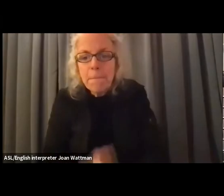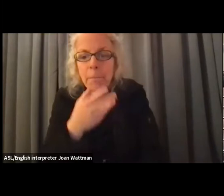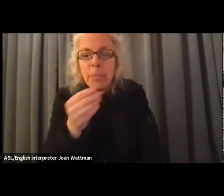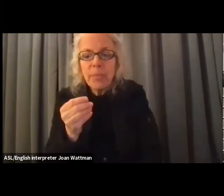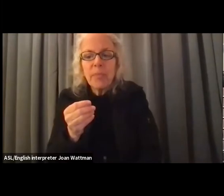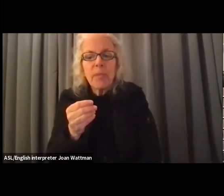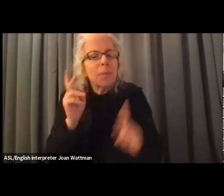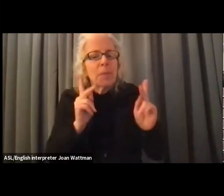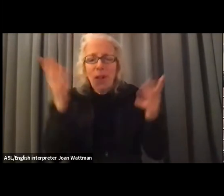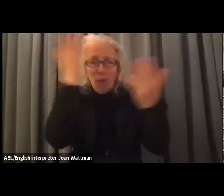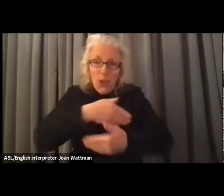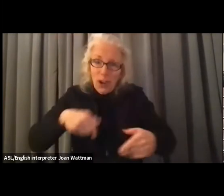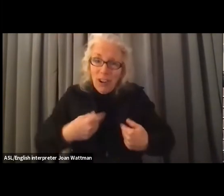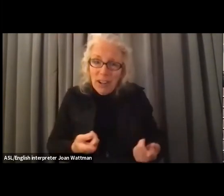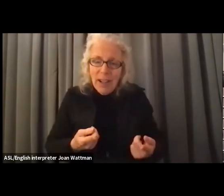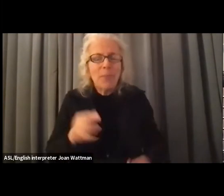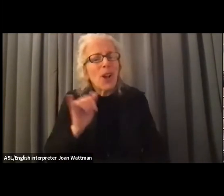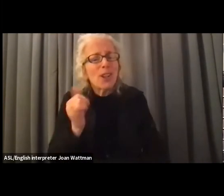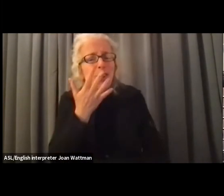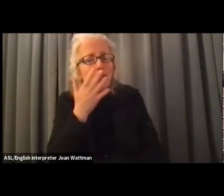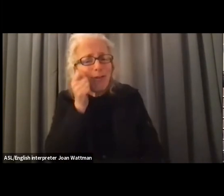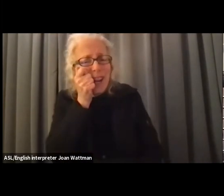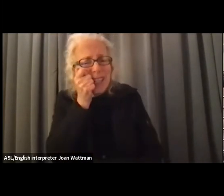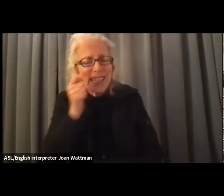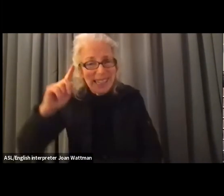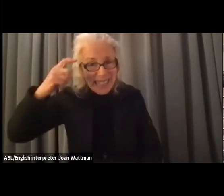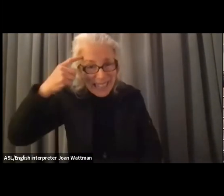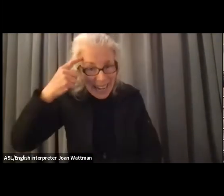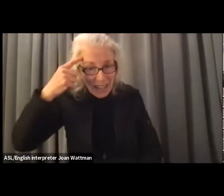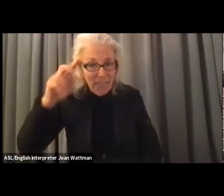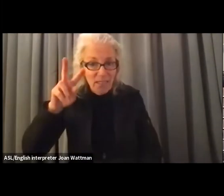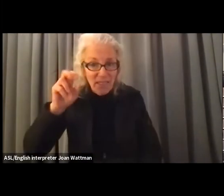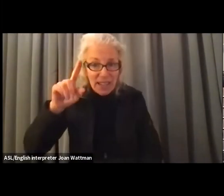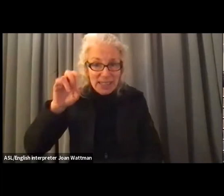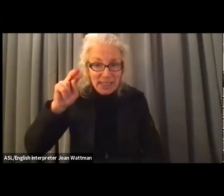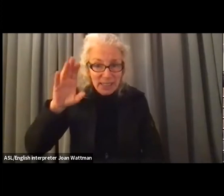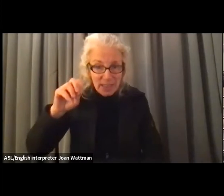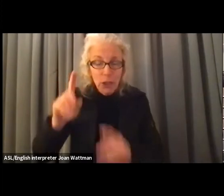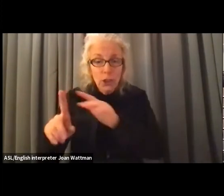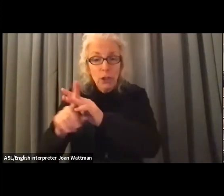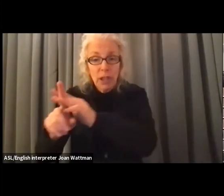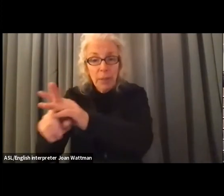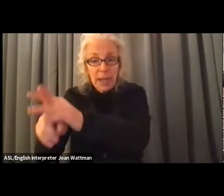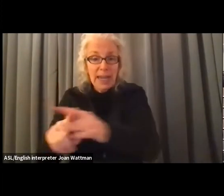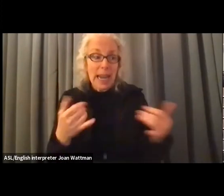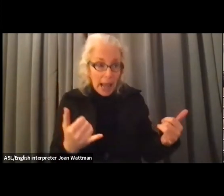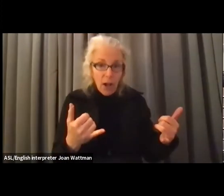how racist state violence in the US manifests and how the current movement is in fact addressing